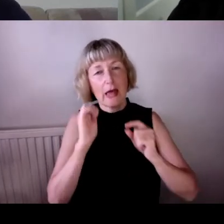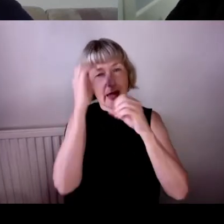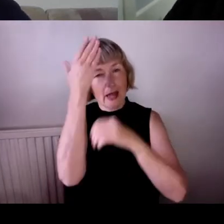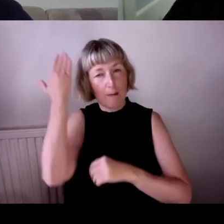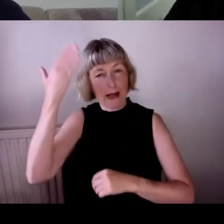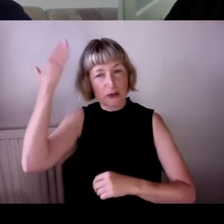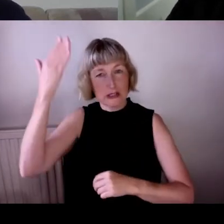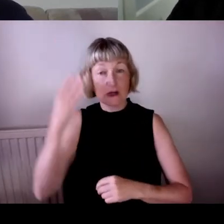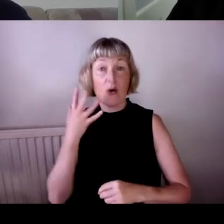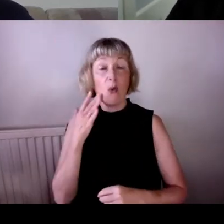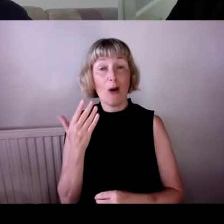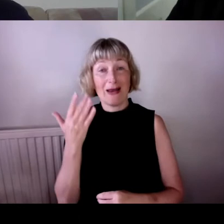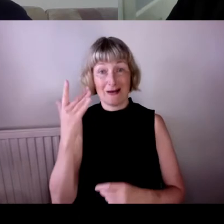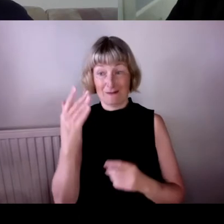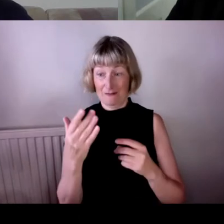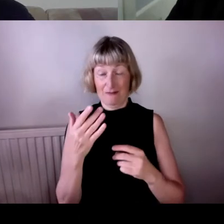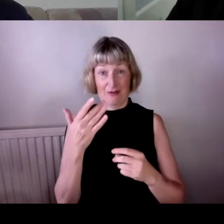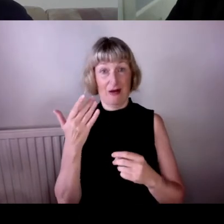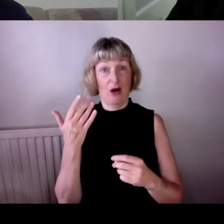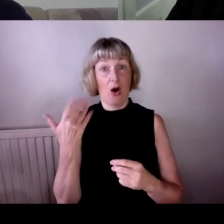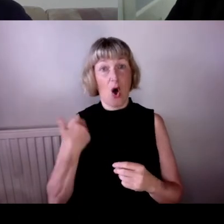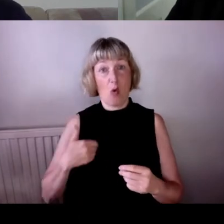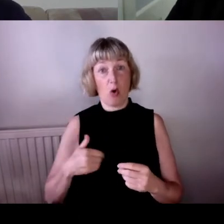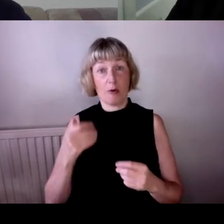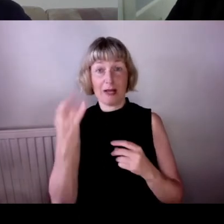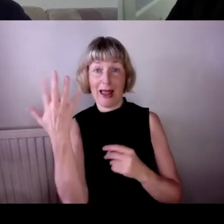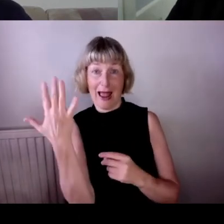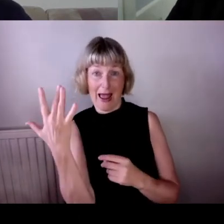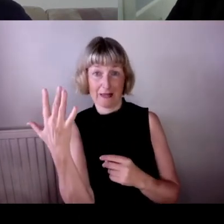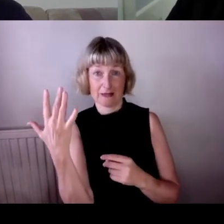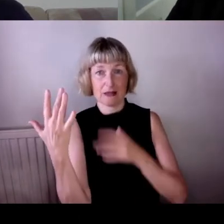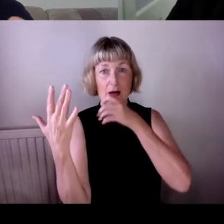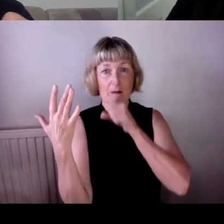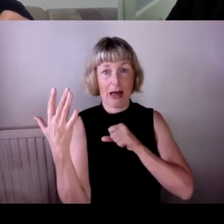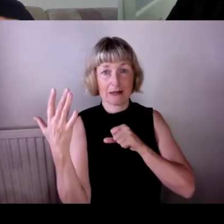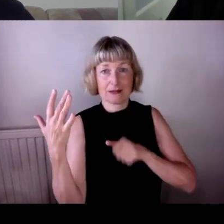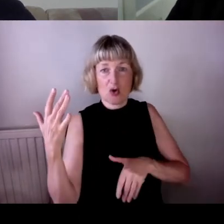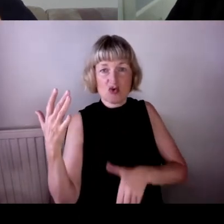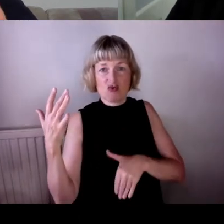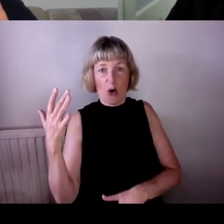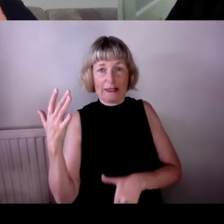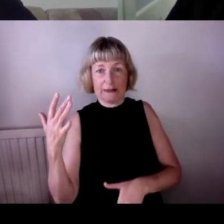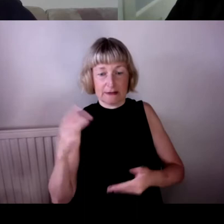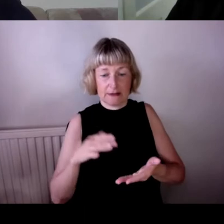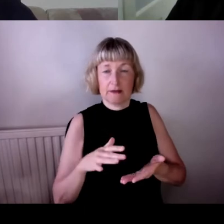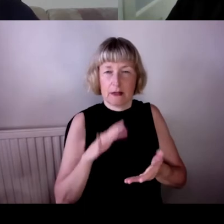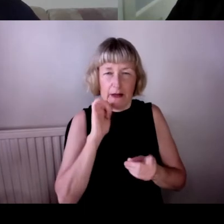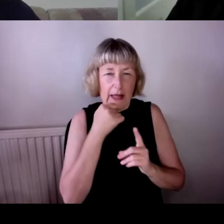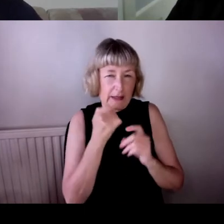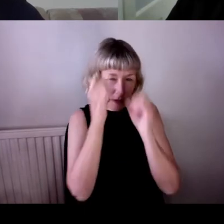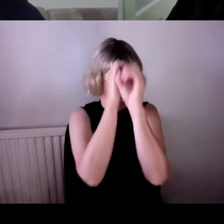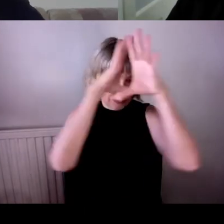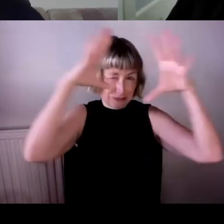got a woman's hands at a man's groin and she's scrubbing at them, there is likely to be some kind of result. So it's really just